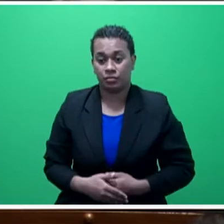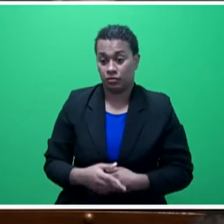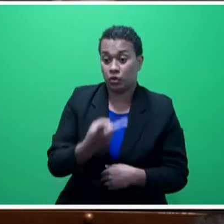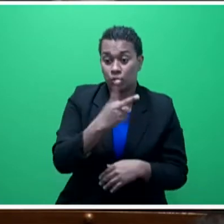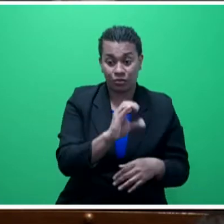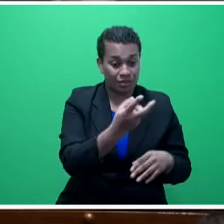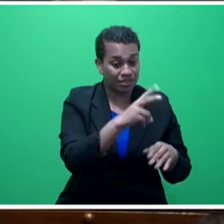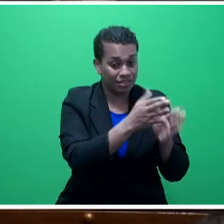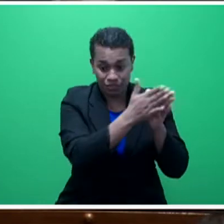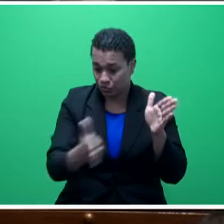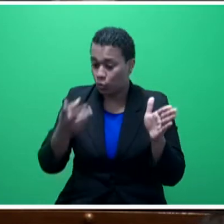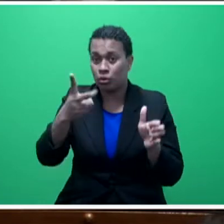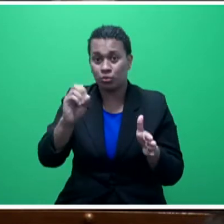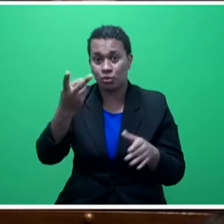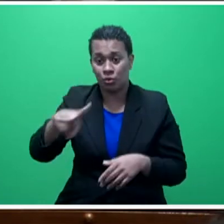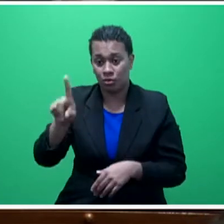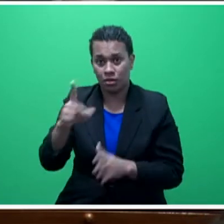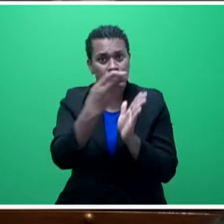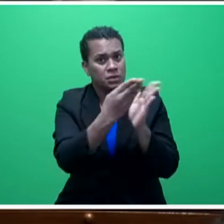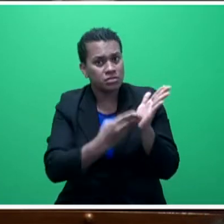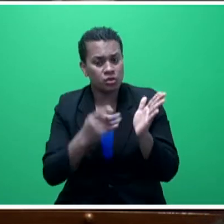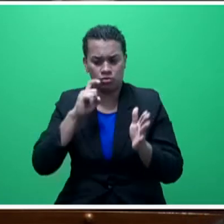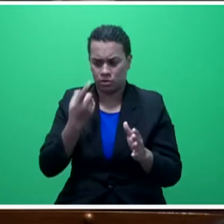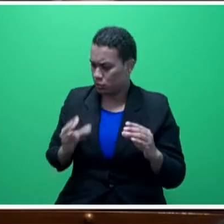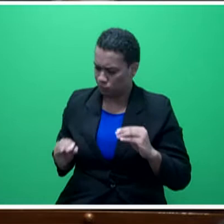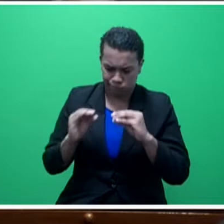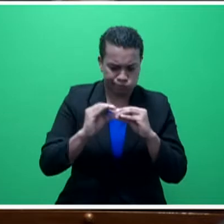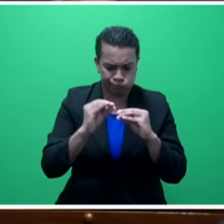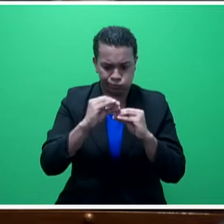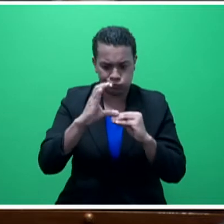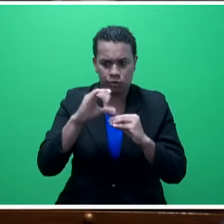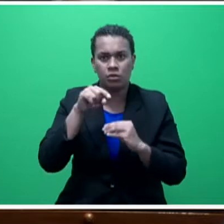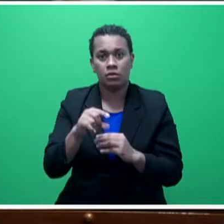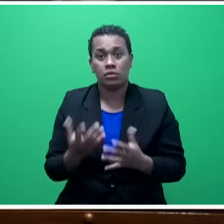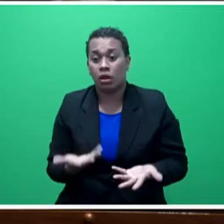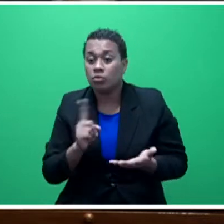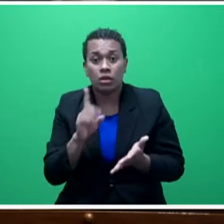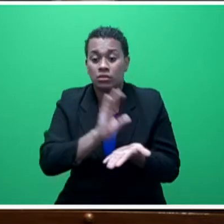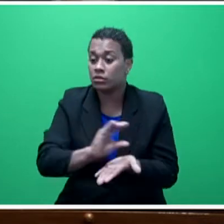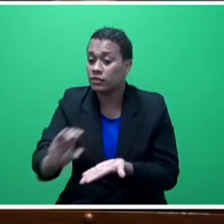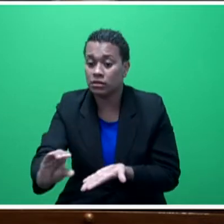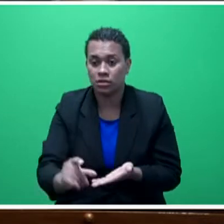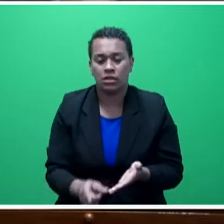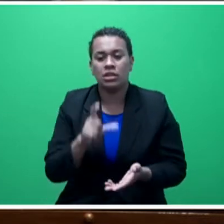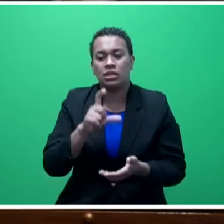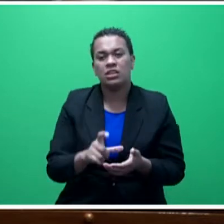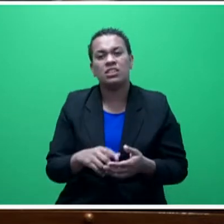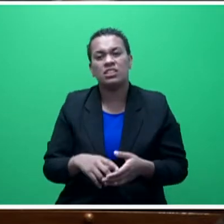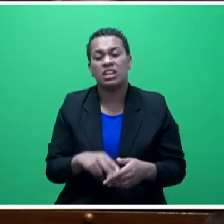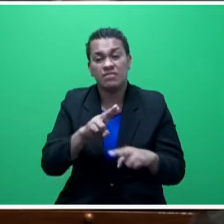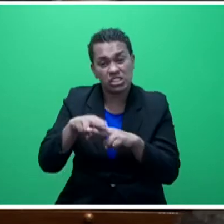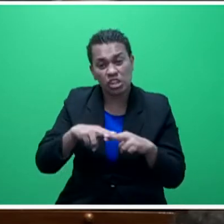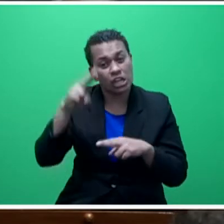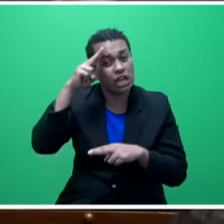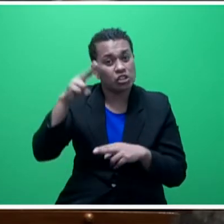budget has seen a great increase in the grant towards the Fiji National Council for Disabled Persons, which is tasked to reach out to